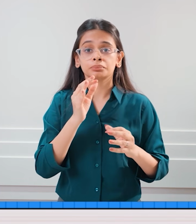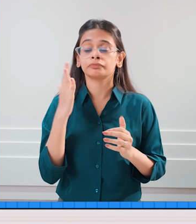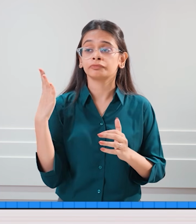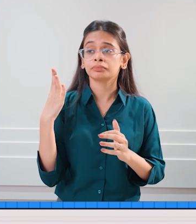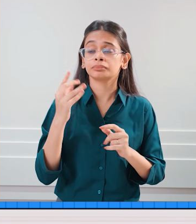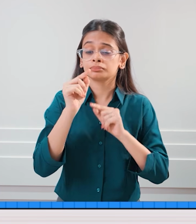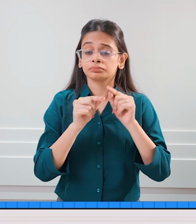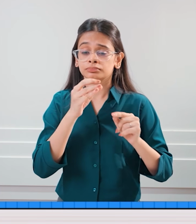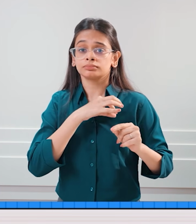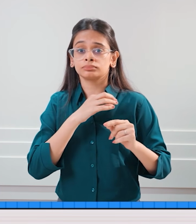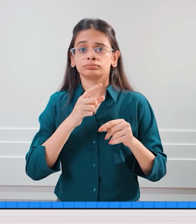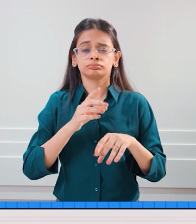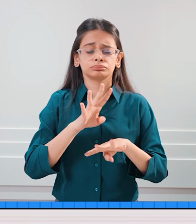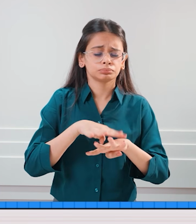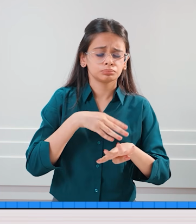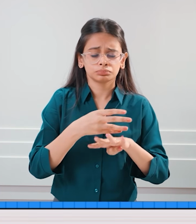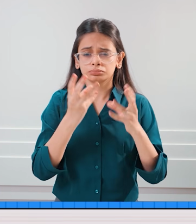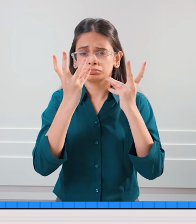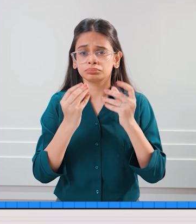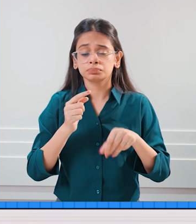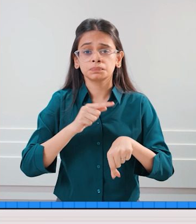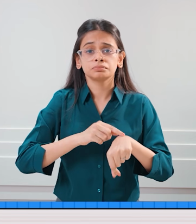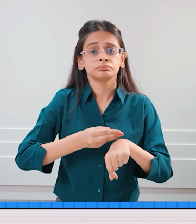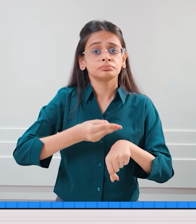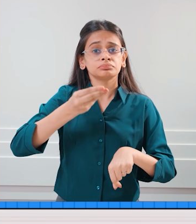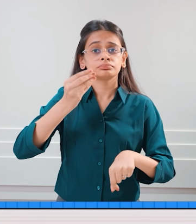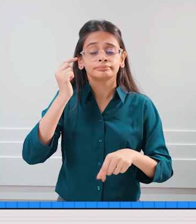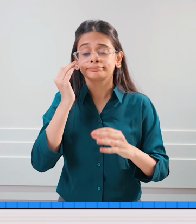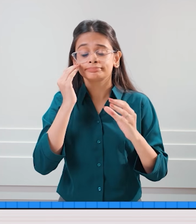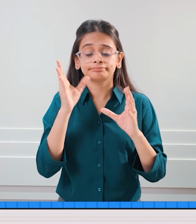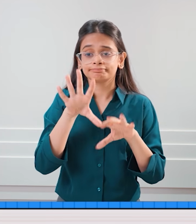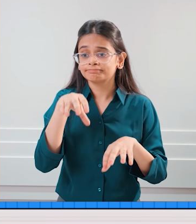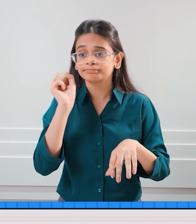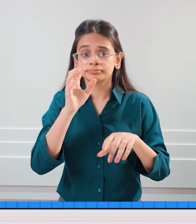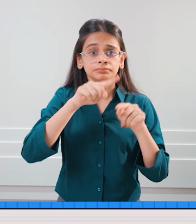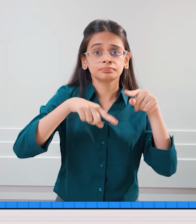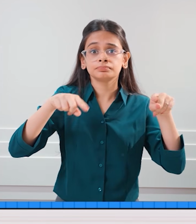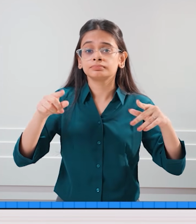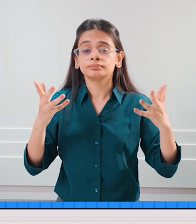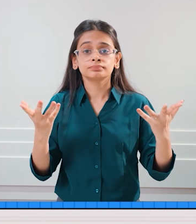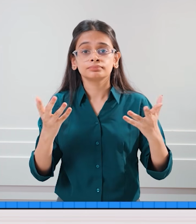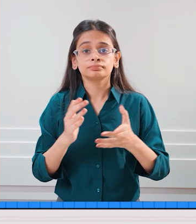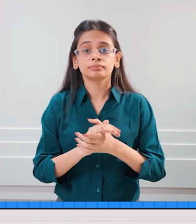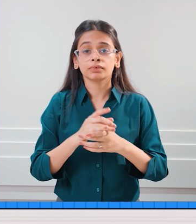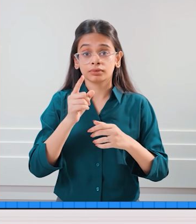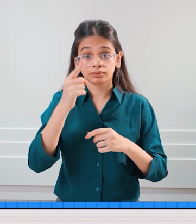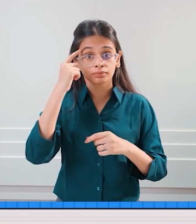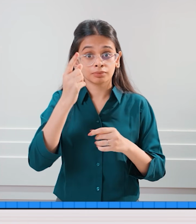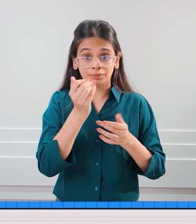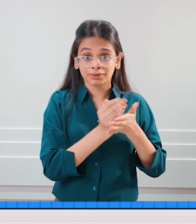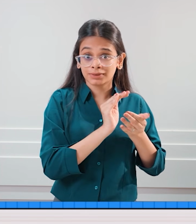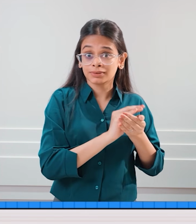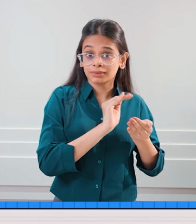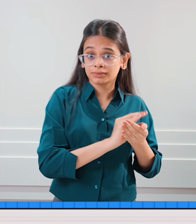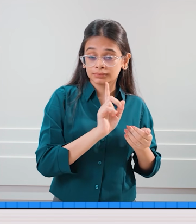roll. But unfortunately, it's impossible to predict which asset will perform for the set period. The act of splitting your savings in